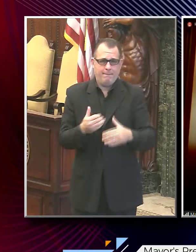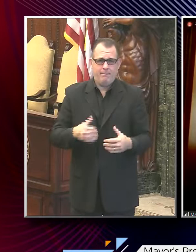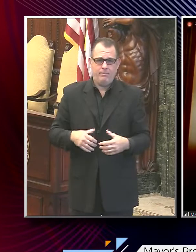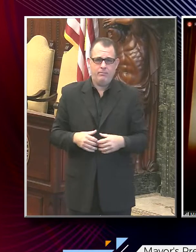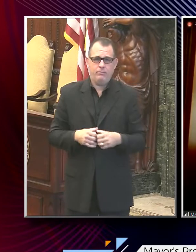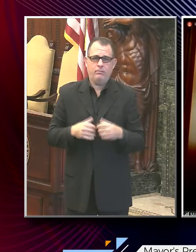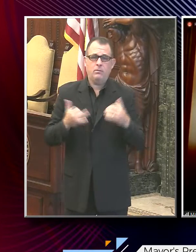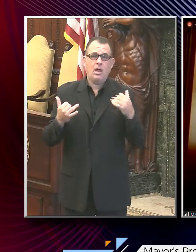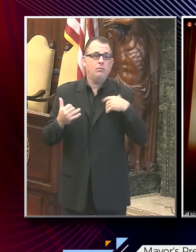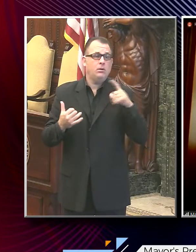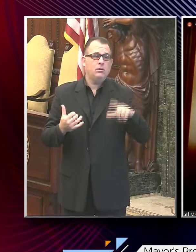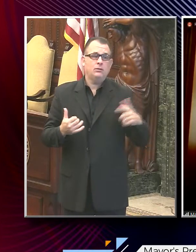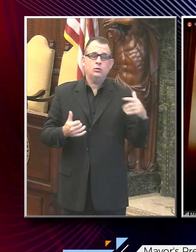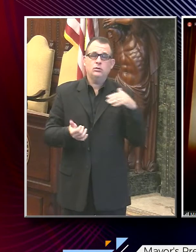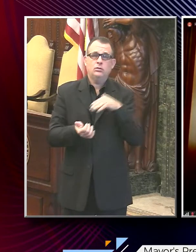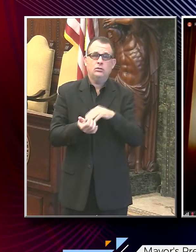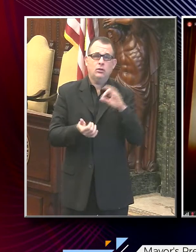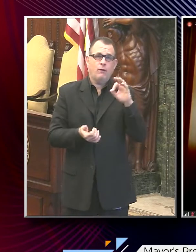update.